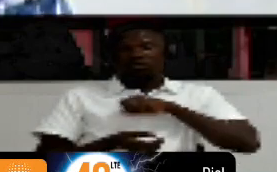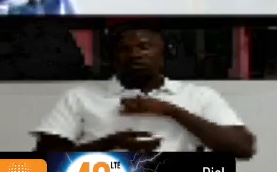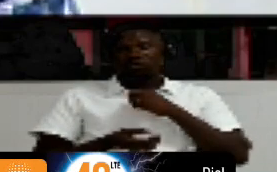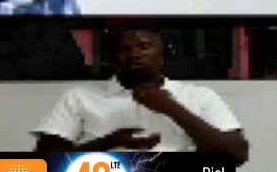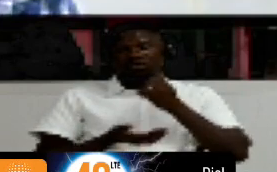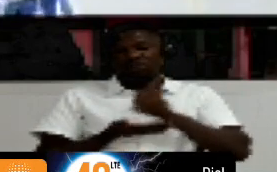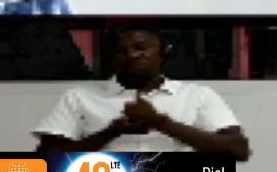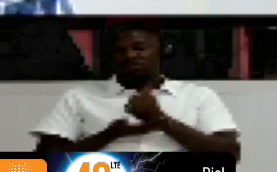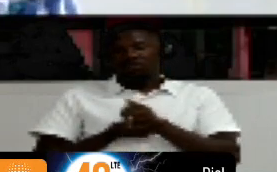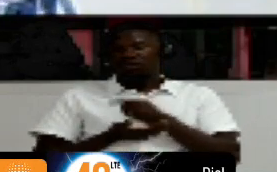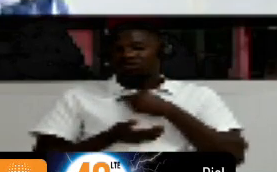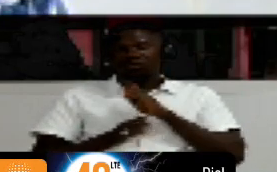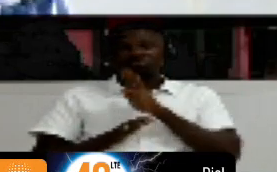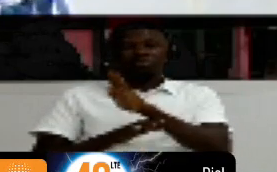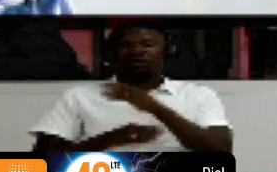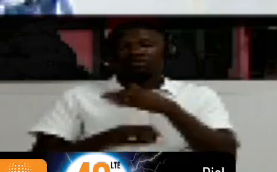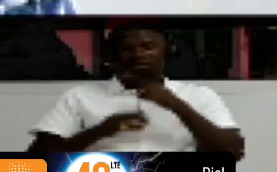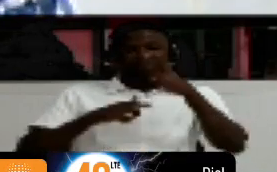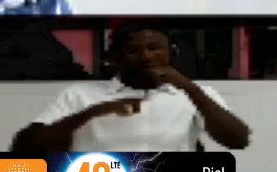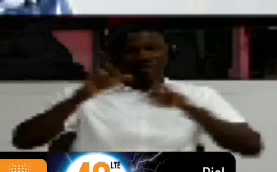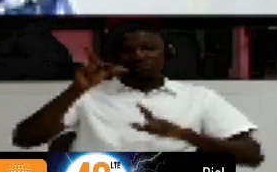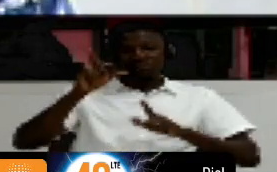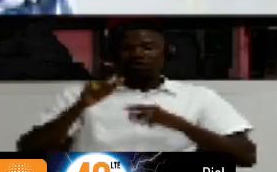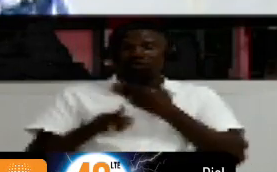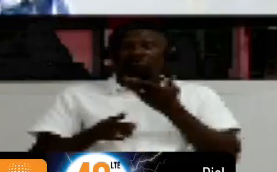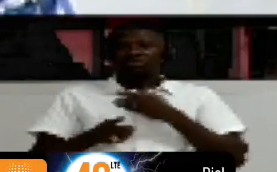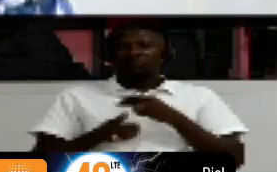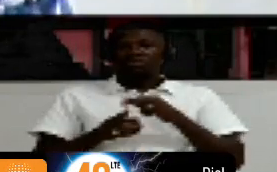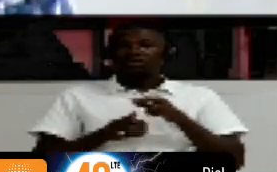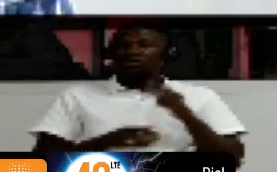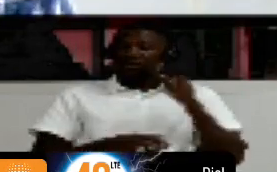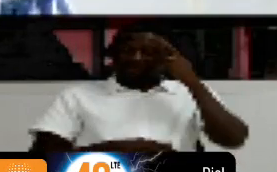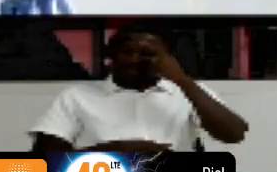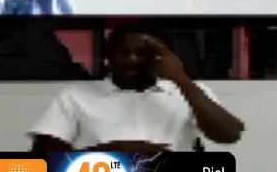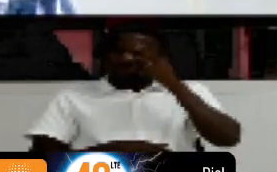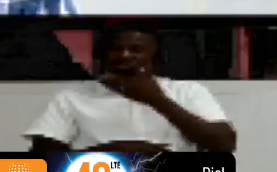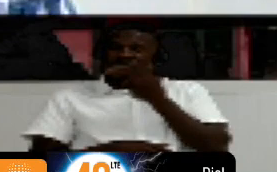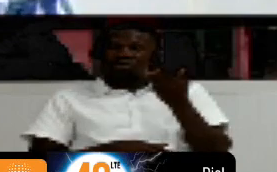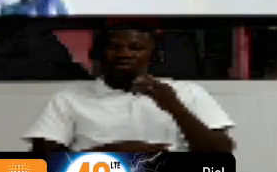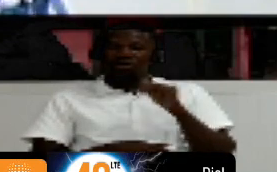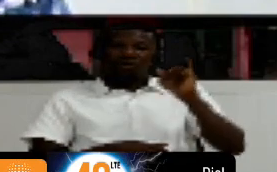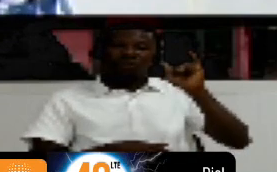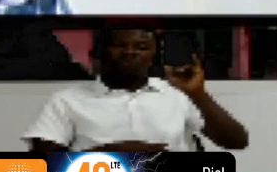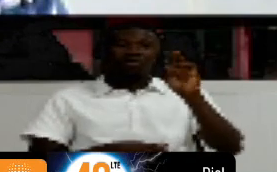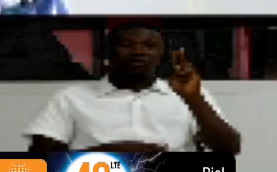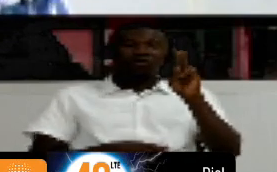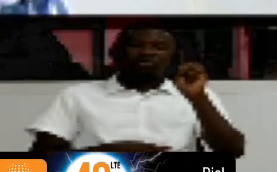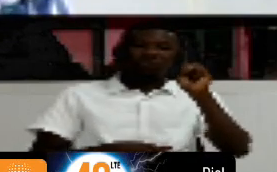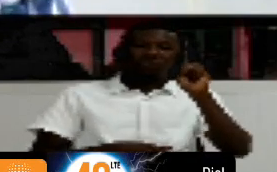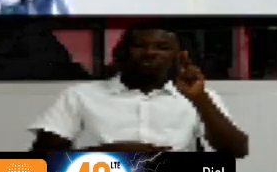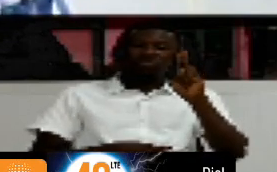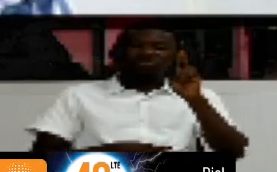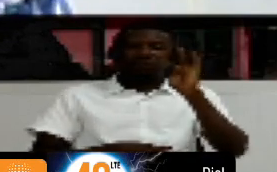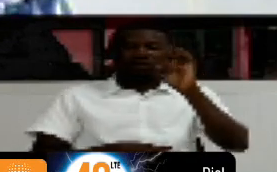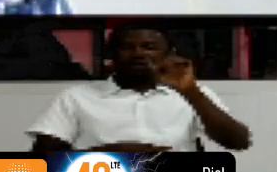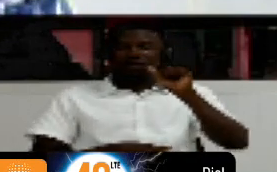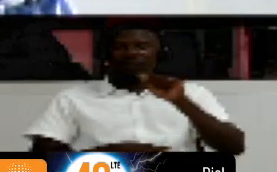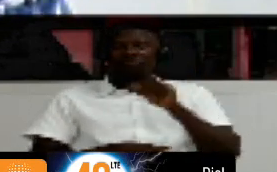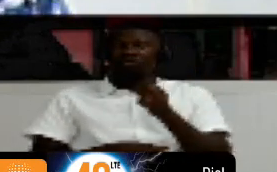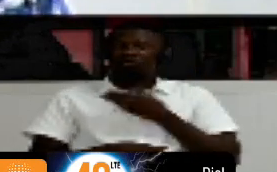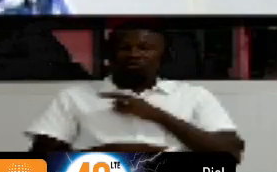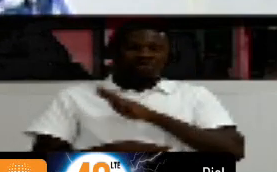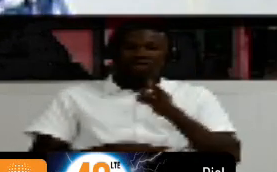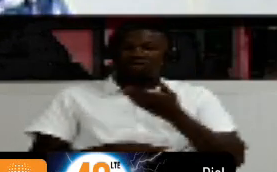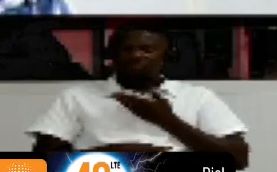only stop at that level. So that was the reason why Yusufa could not have his other